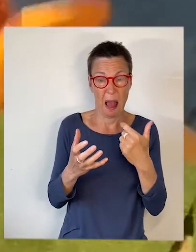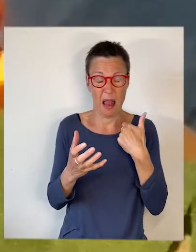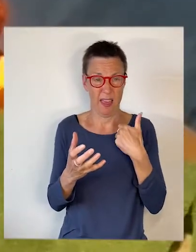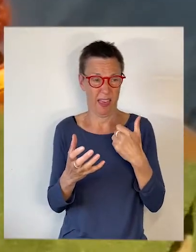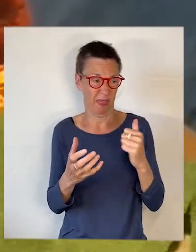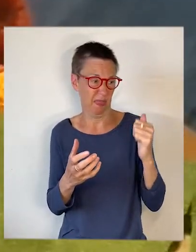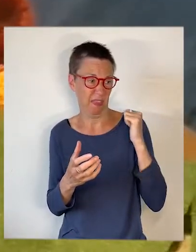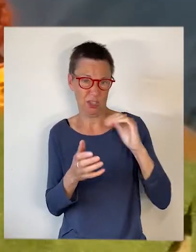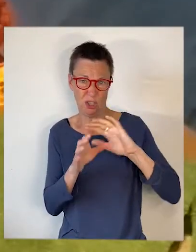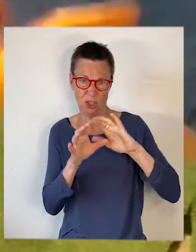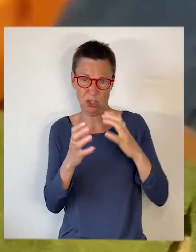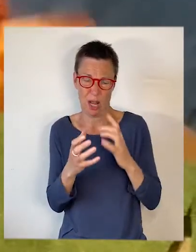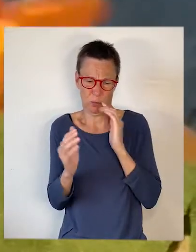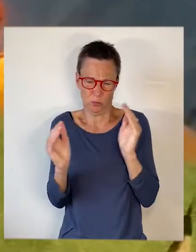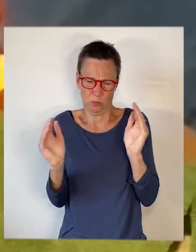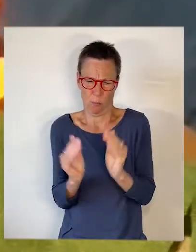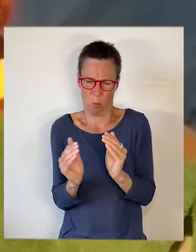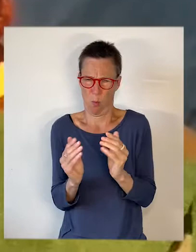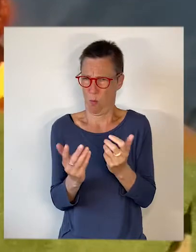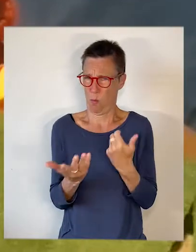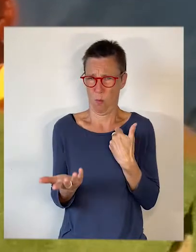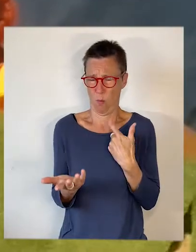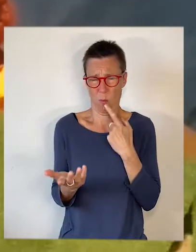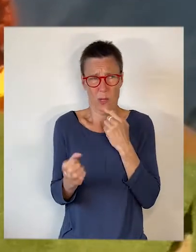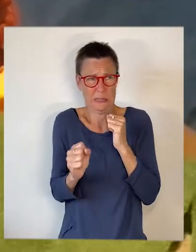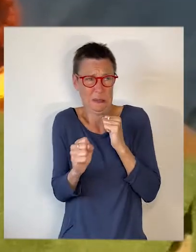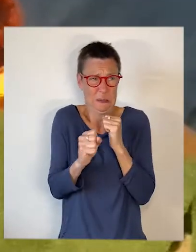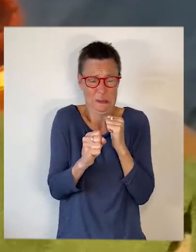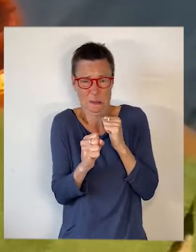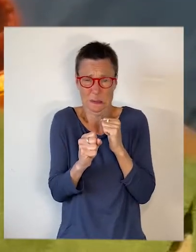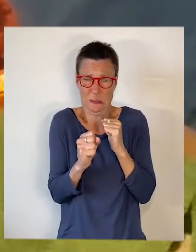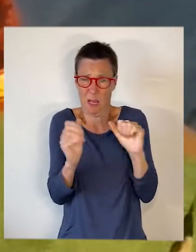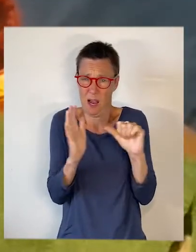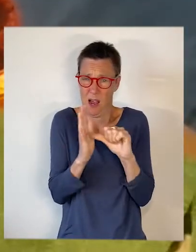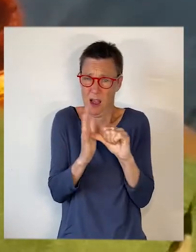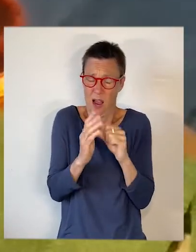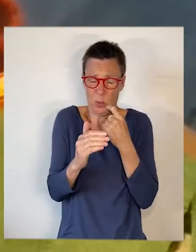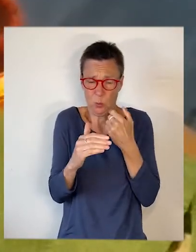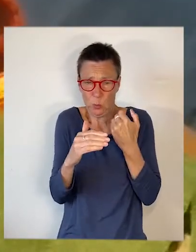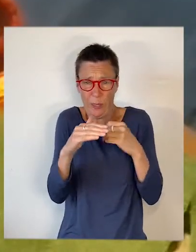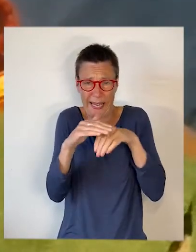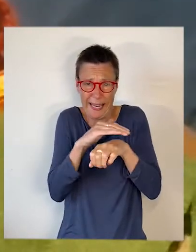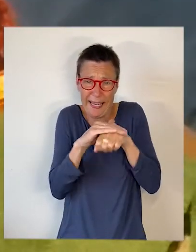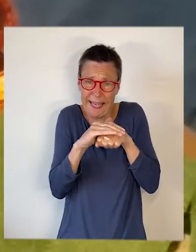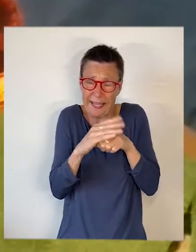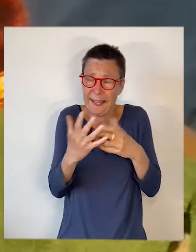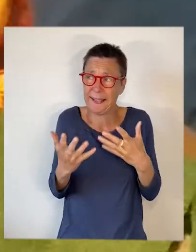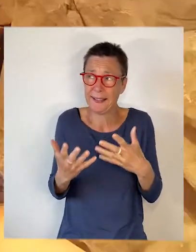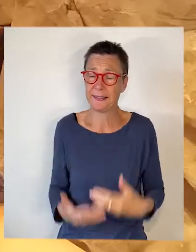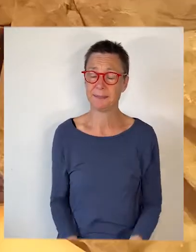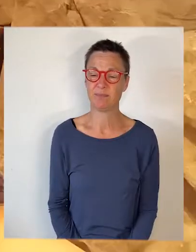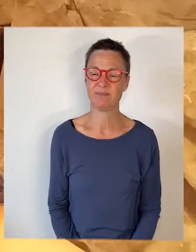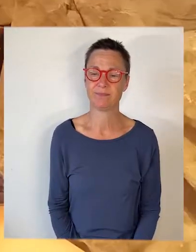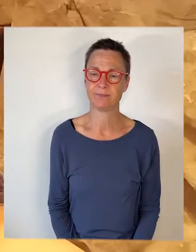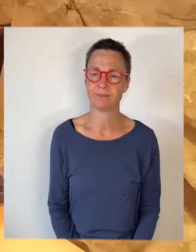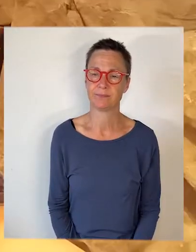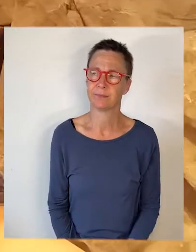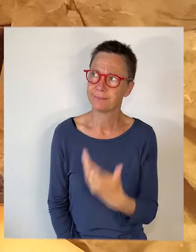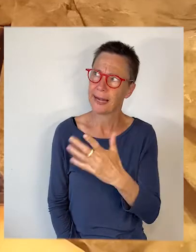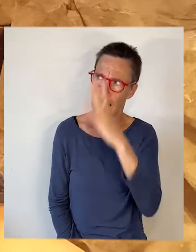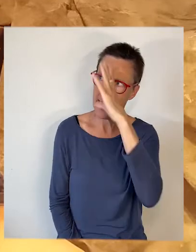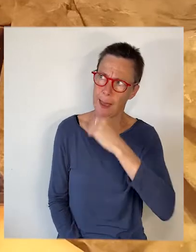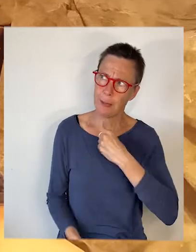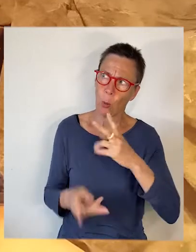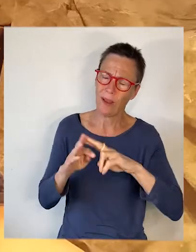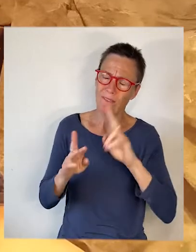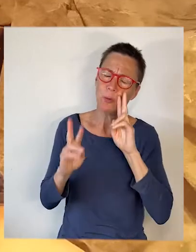for this one now. There's only so many times you can poke yourself in the eye with your own foot before enough's enough. Please, let me know if you